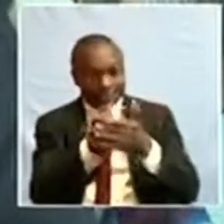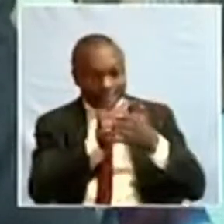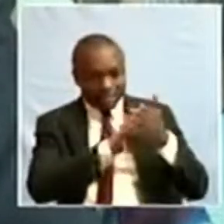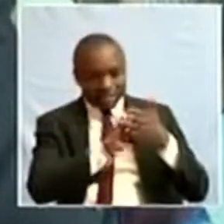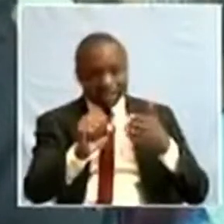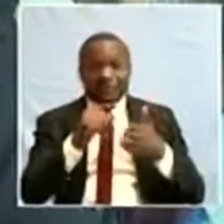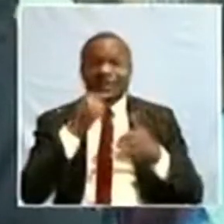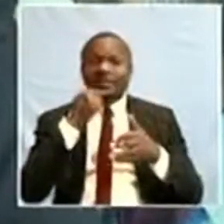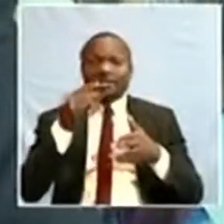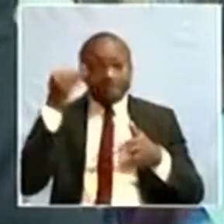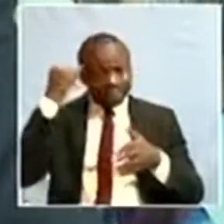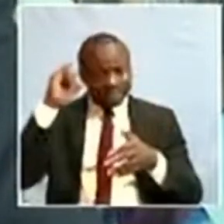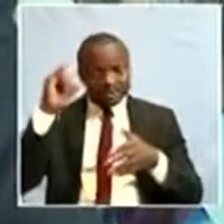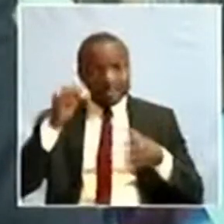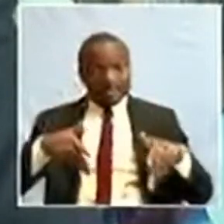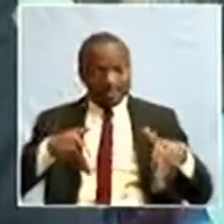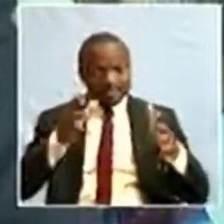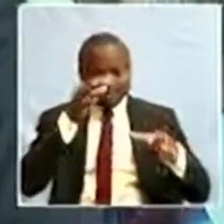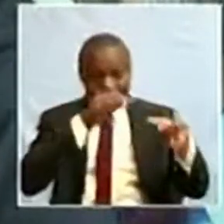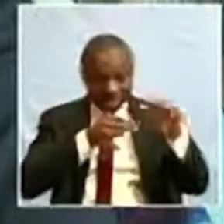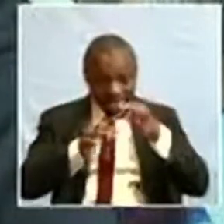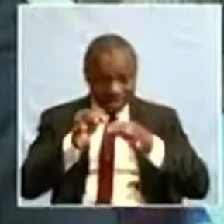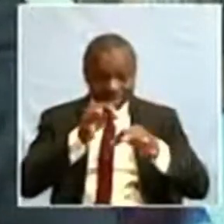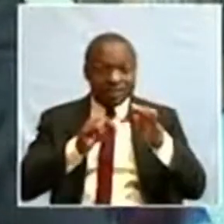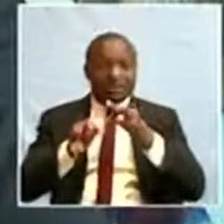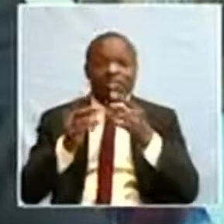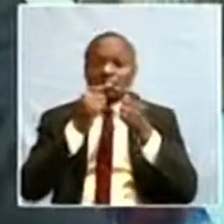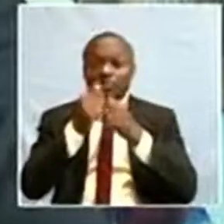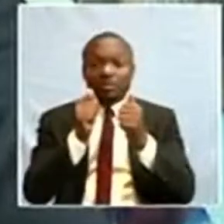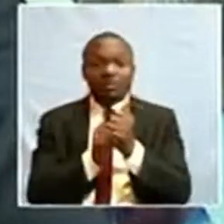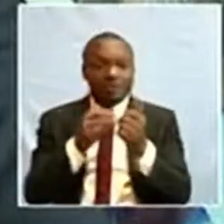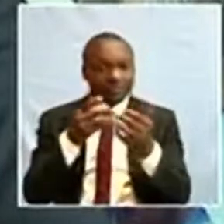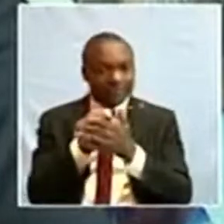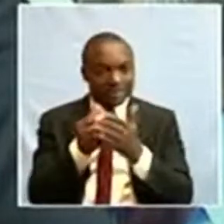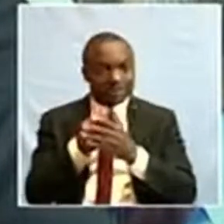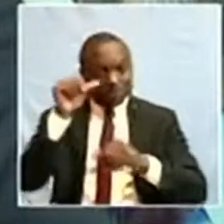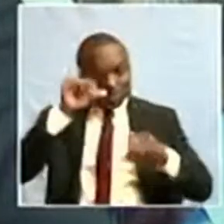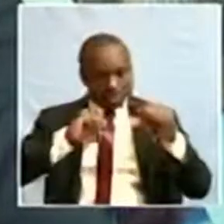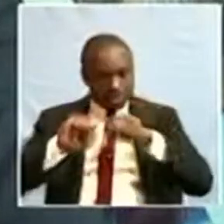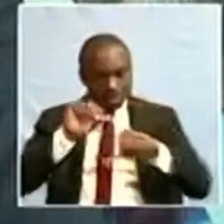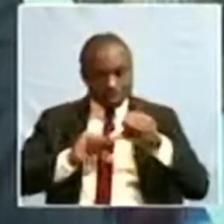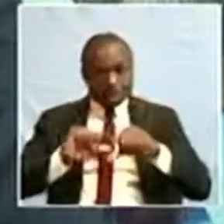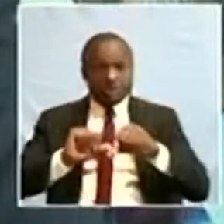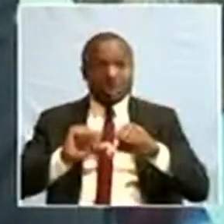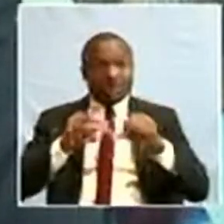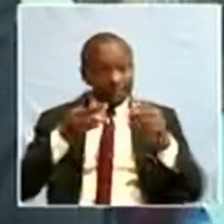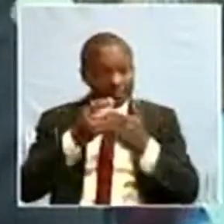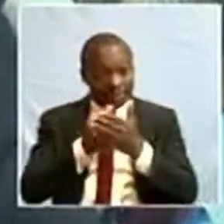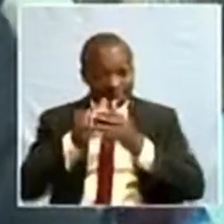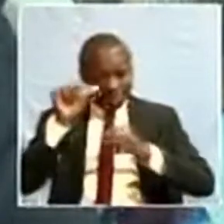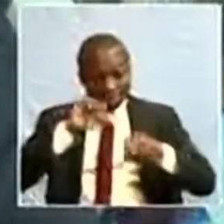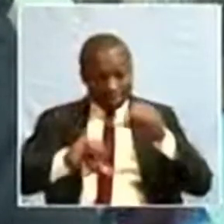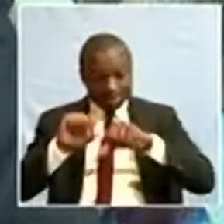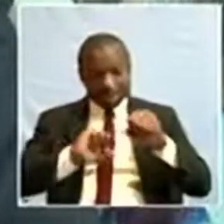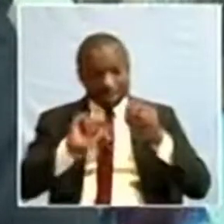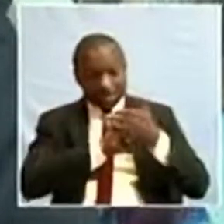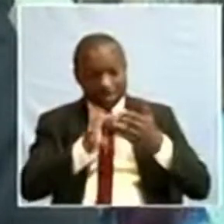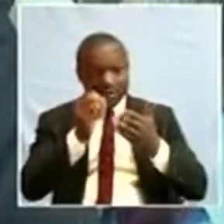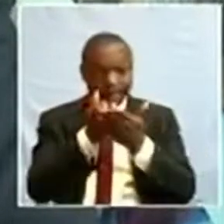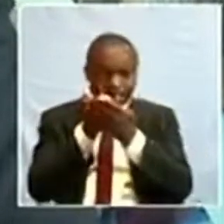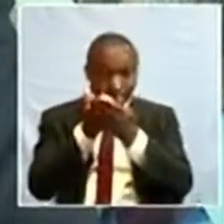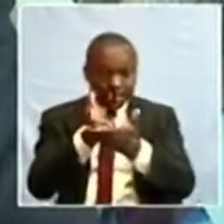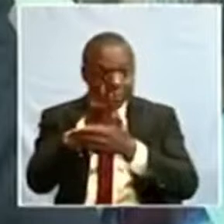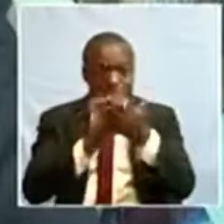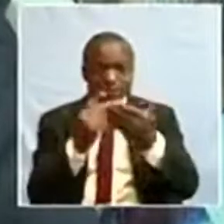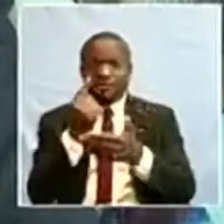say opinion, allow me to just clarify that we're talking about financial audits. So when it comes to financial audits, financial statements are presented. Someone